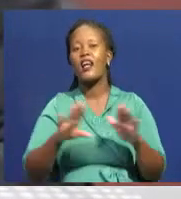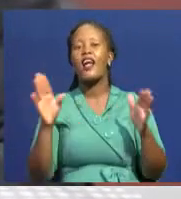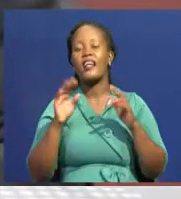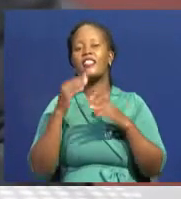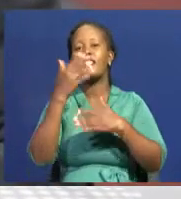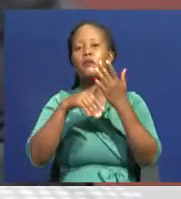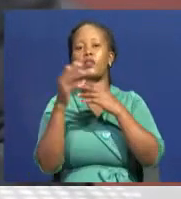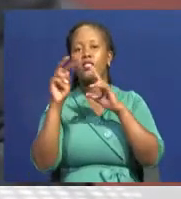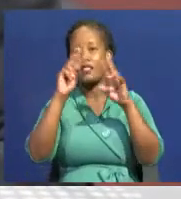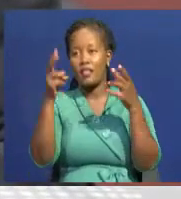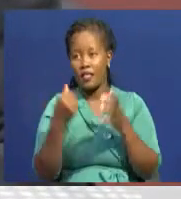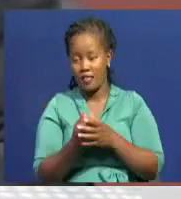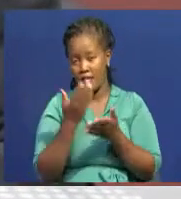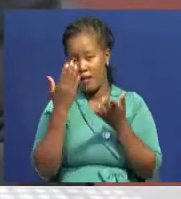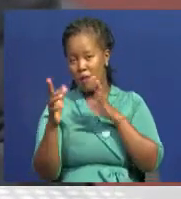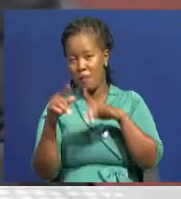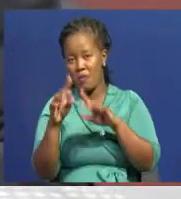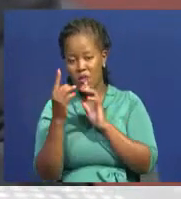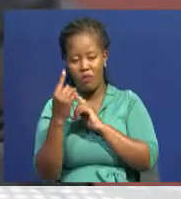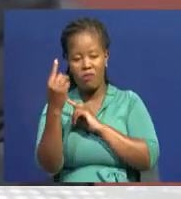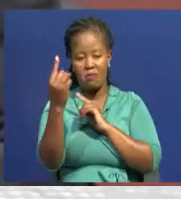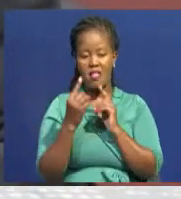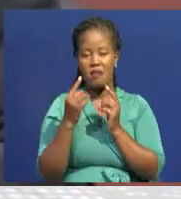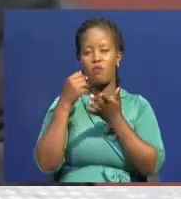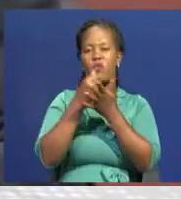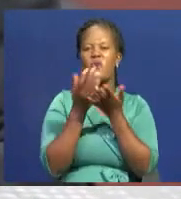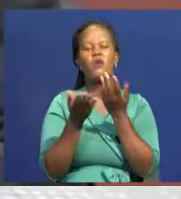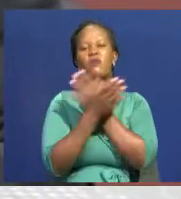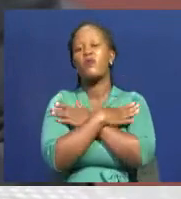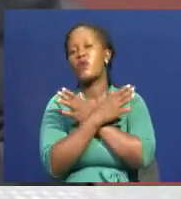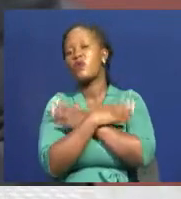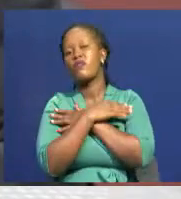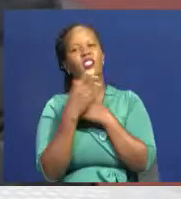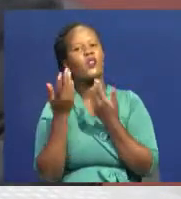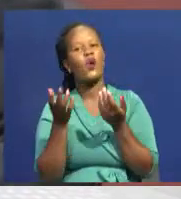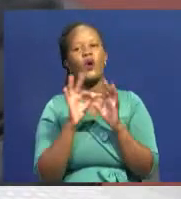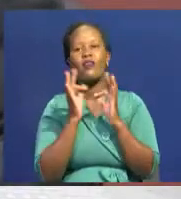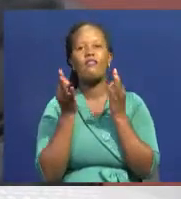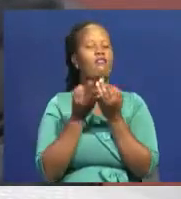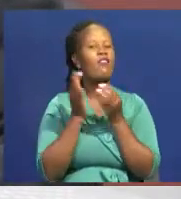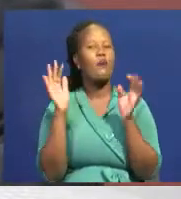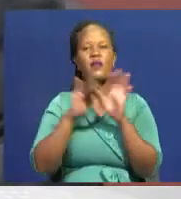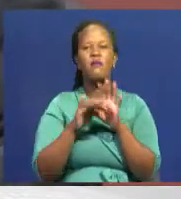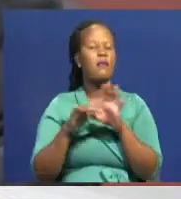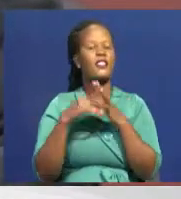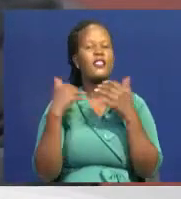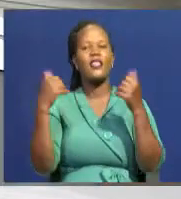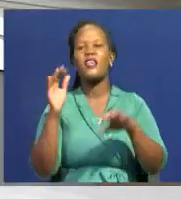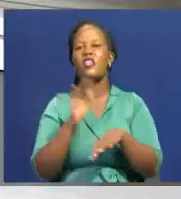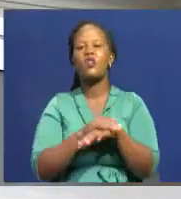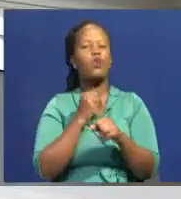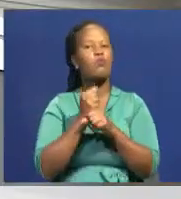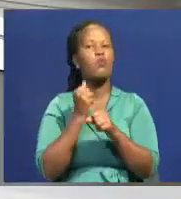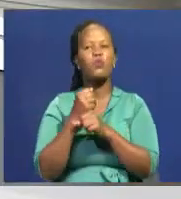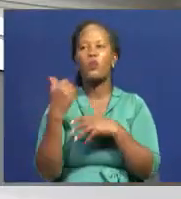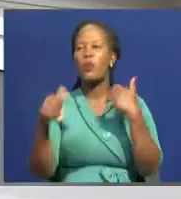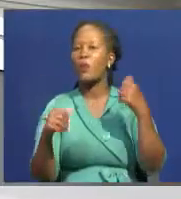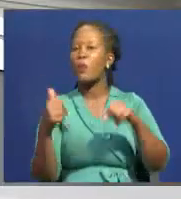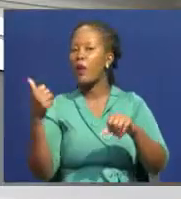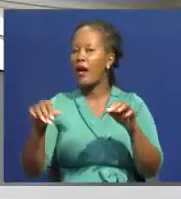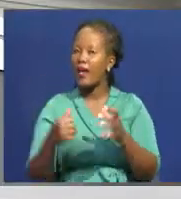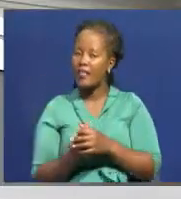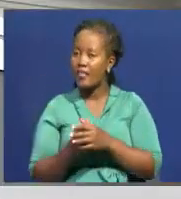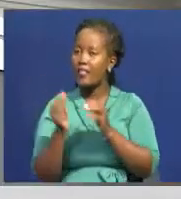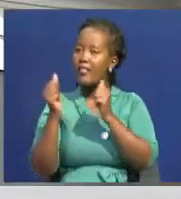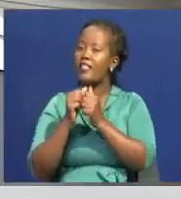and help an uncle or a relative or a friend or just something that comes by. Then you get yourself in it. 10 years later,